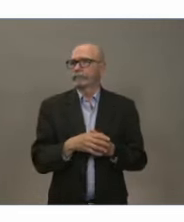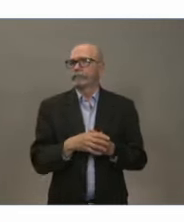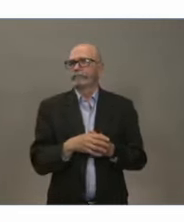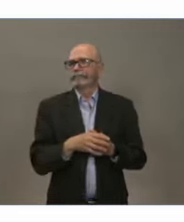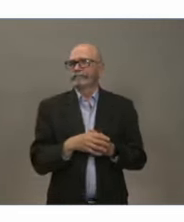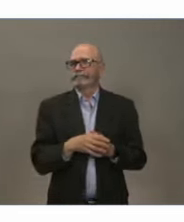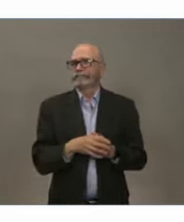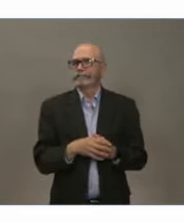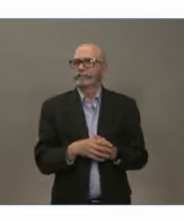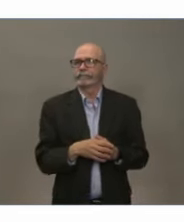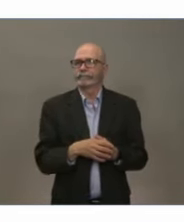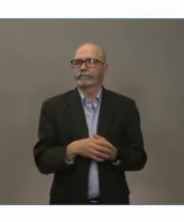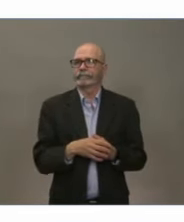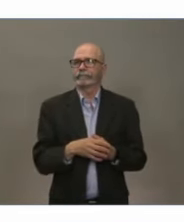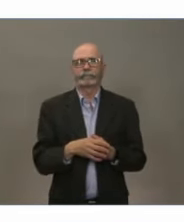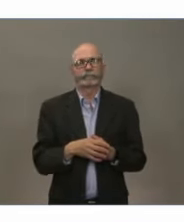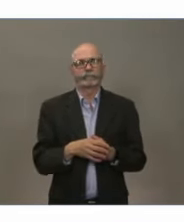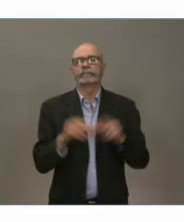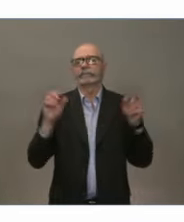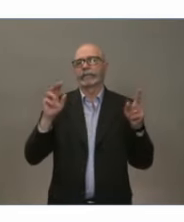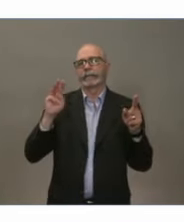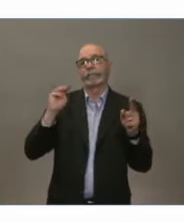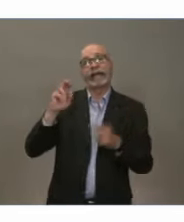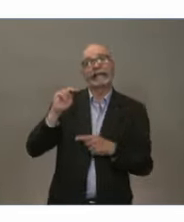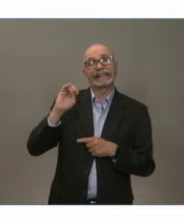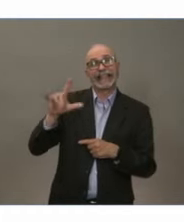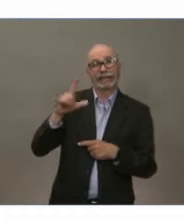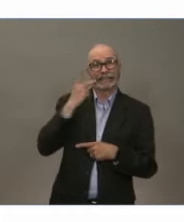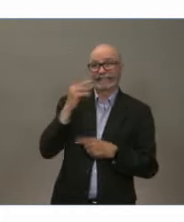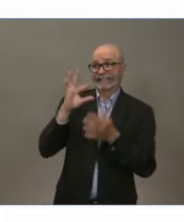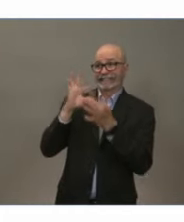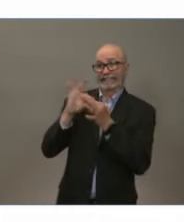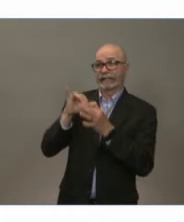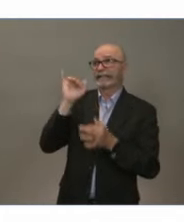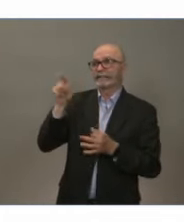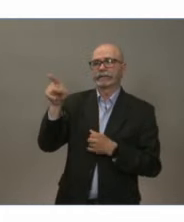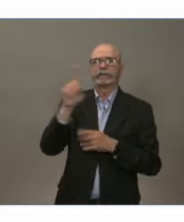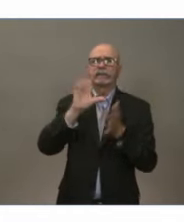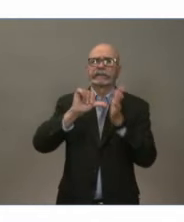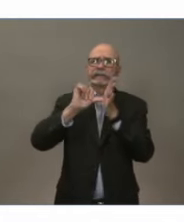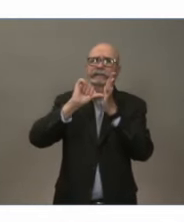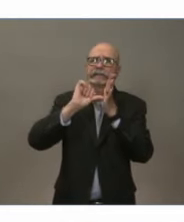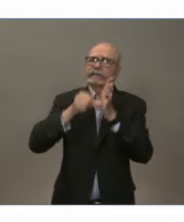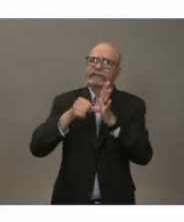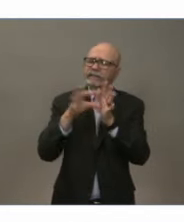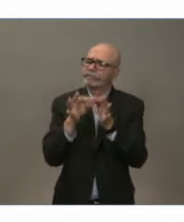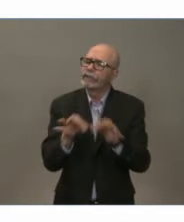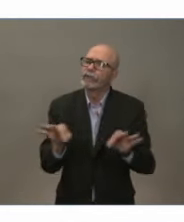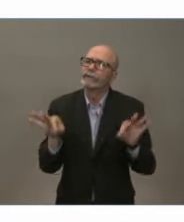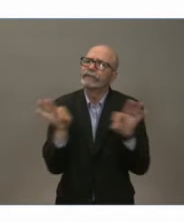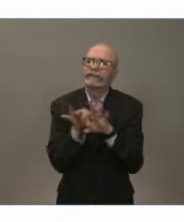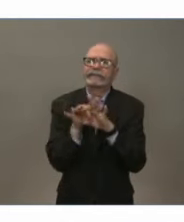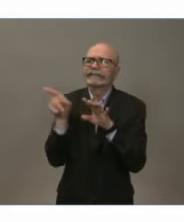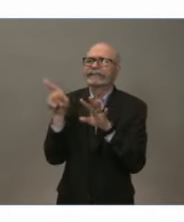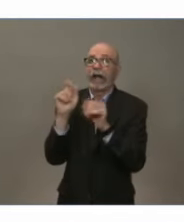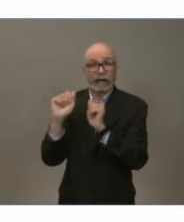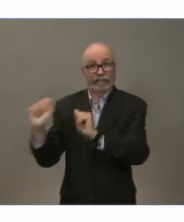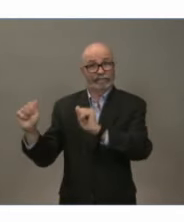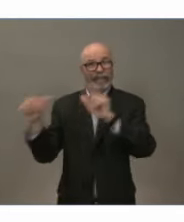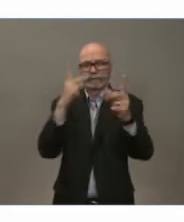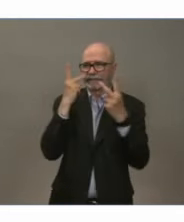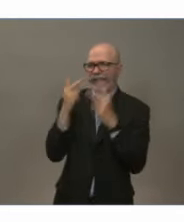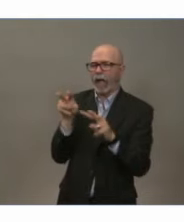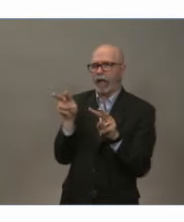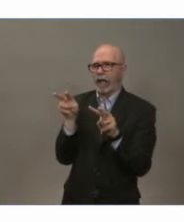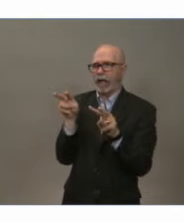This is, to me, the most critical slide that we've talked about in our modeling. If you look at what Dr. Strang has been talking about and